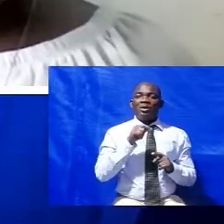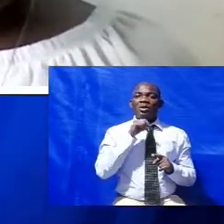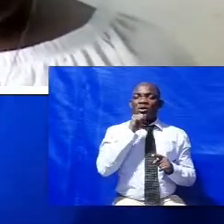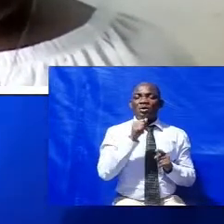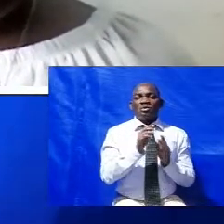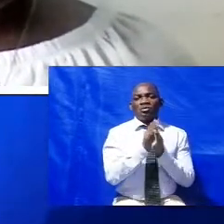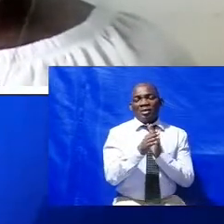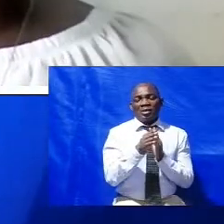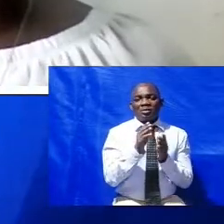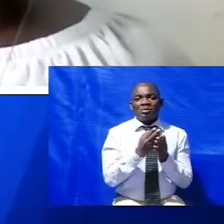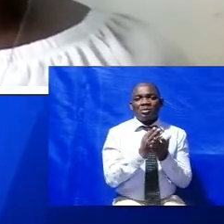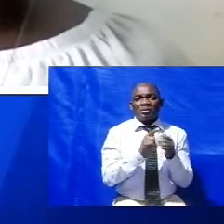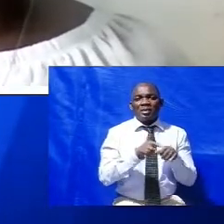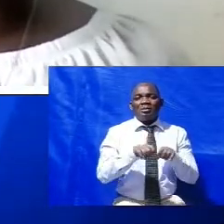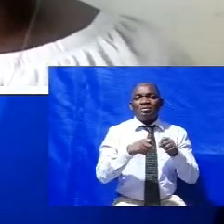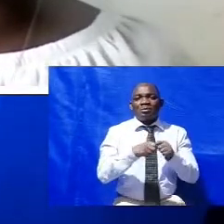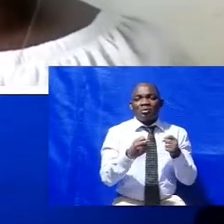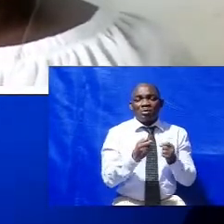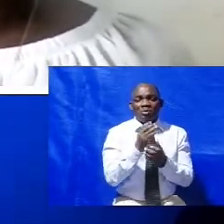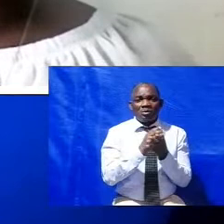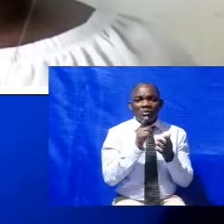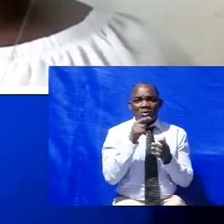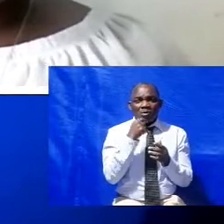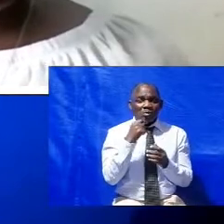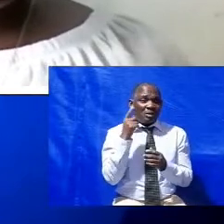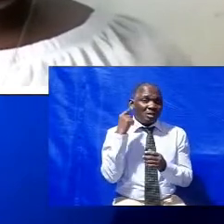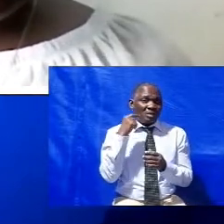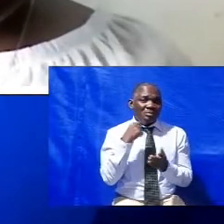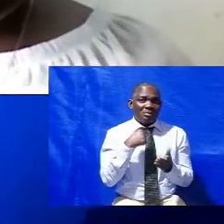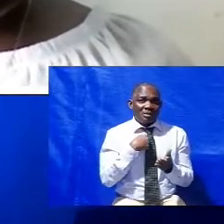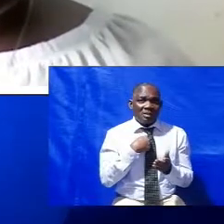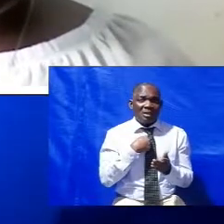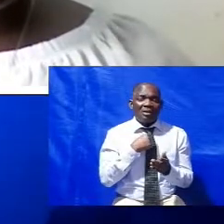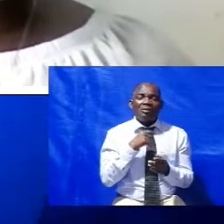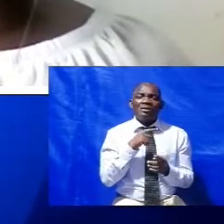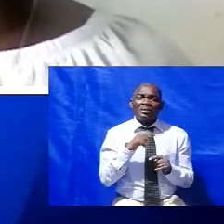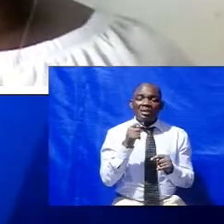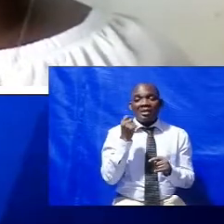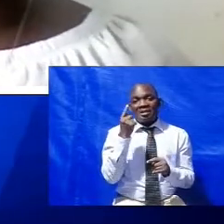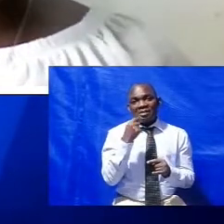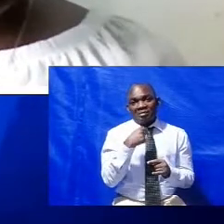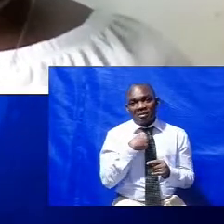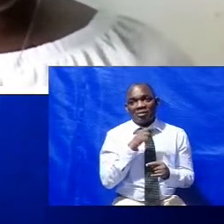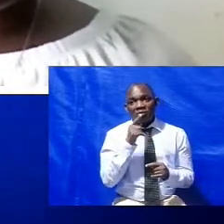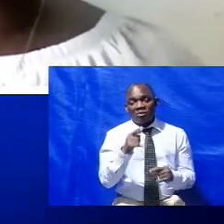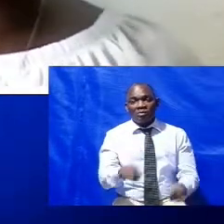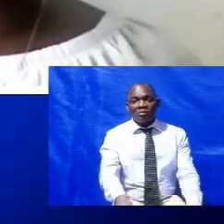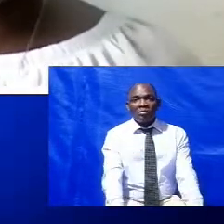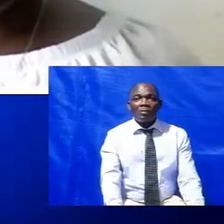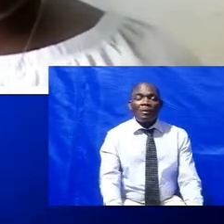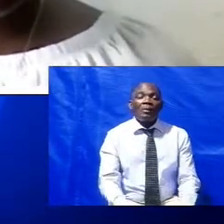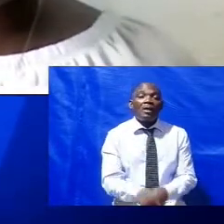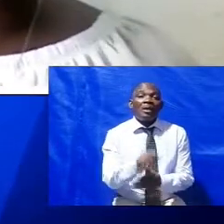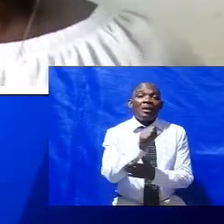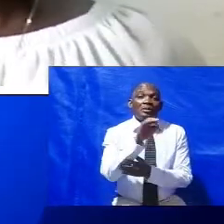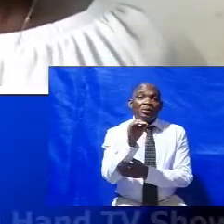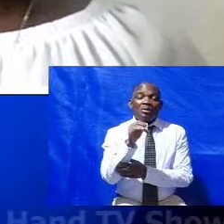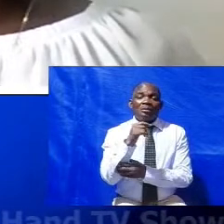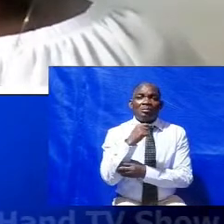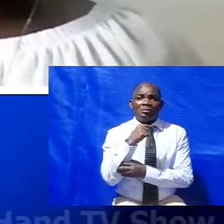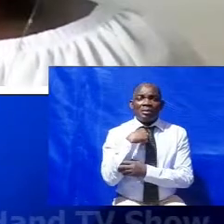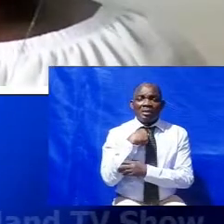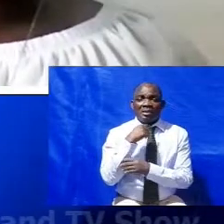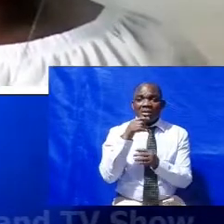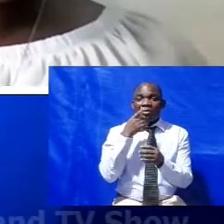grammatically correct. Okay. So for a person who was keenly listening to me, they would struggle to understand what I was saying. Okay.